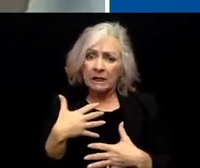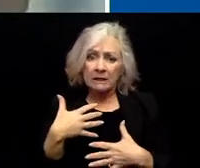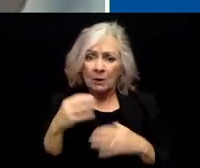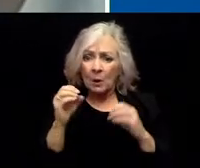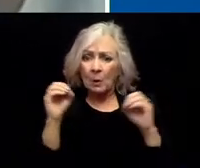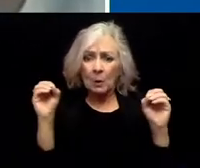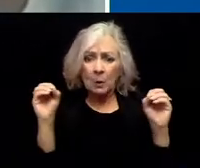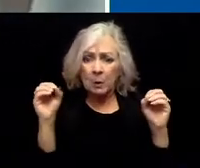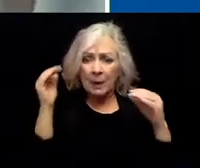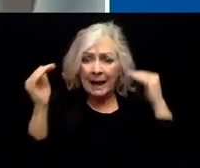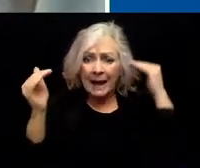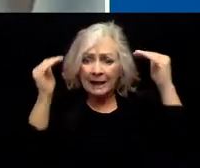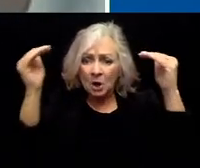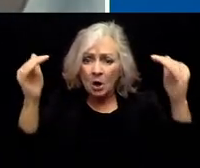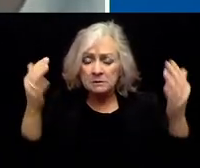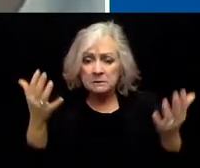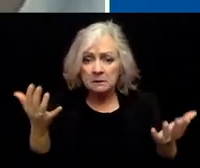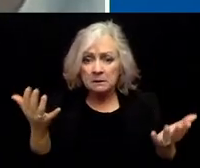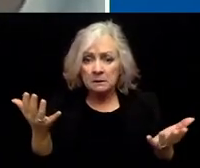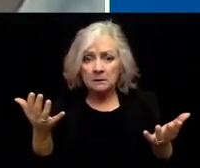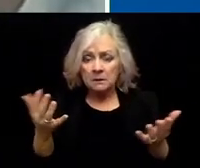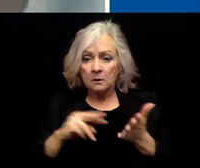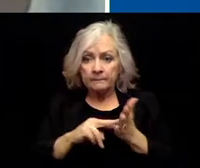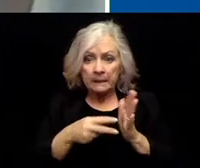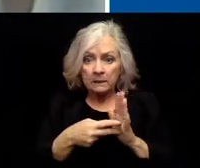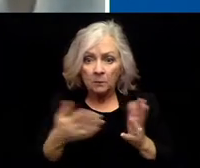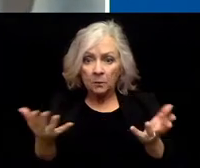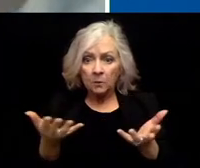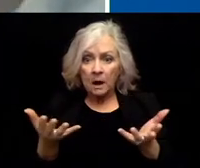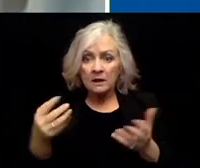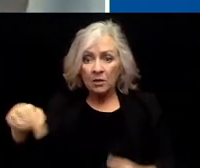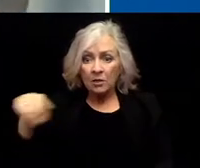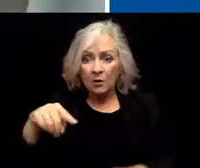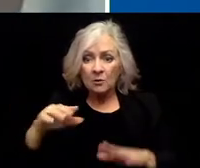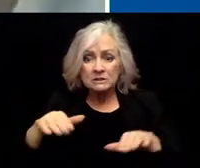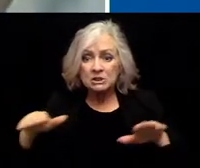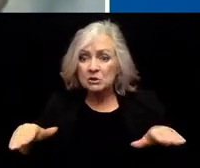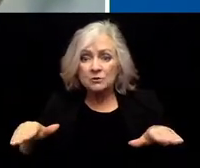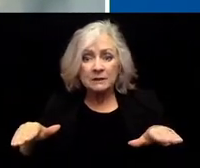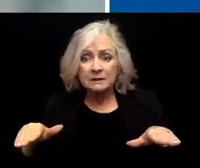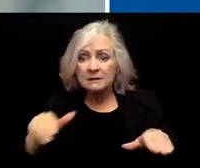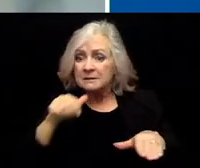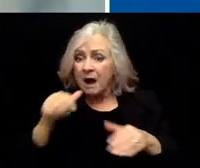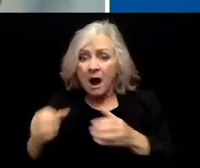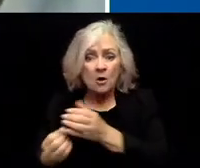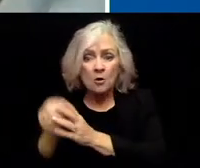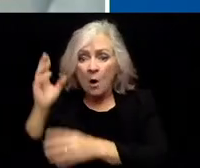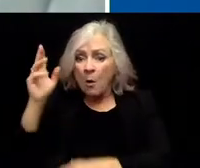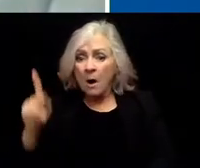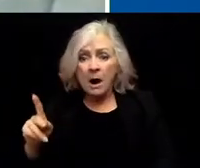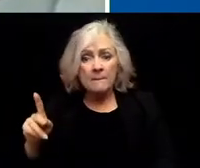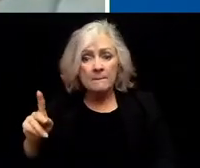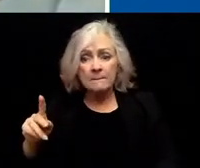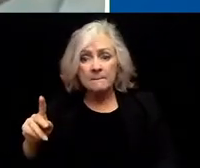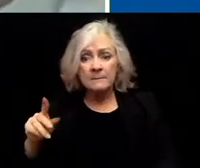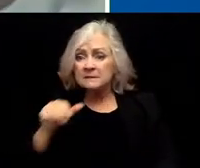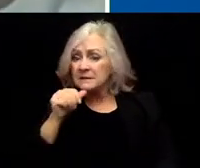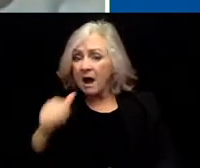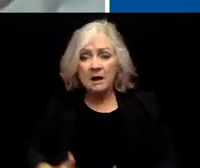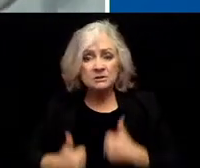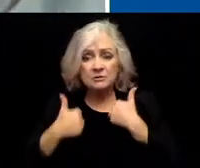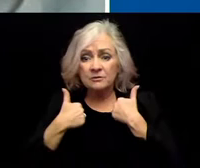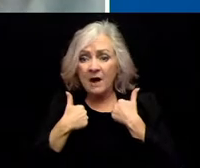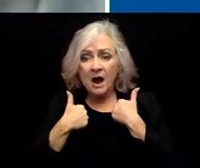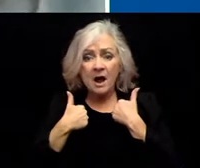that clearly this implied that these children hadn't even grown into adolescence, leave aside